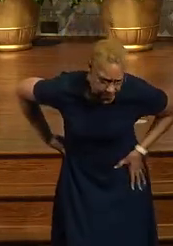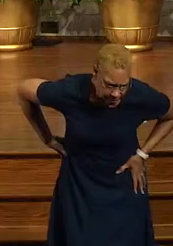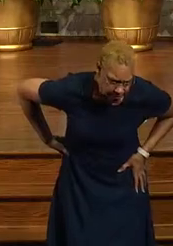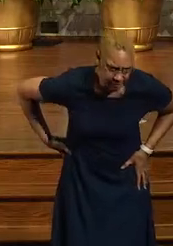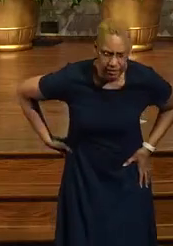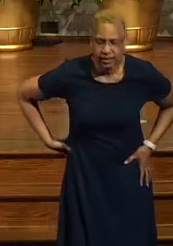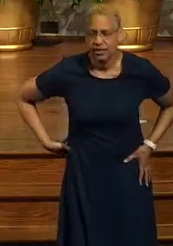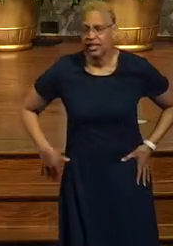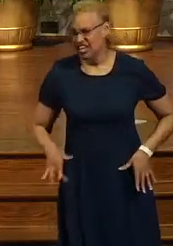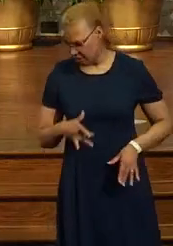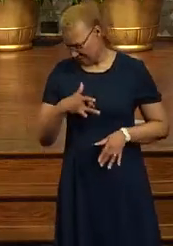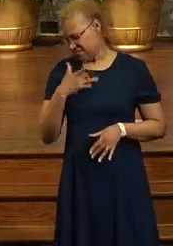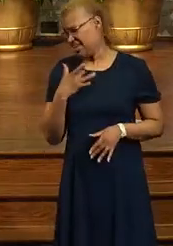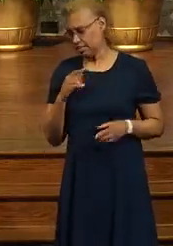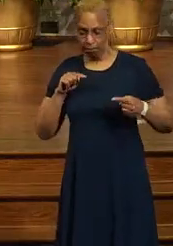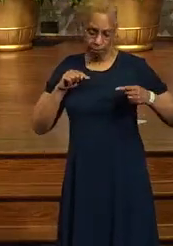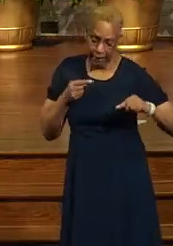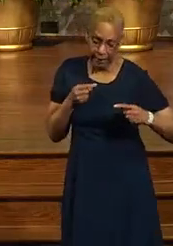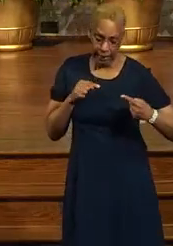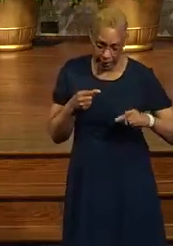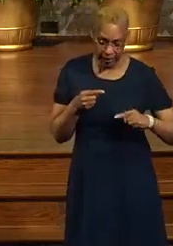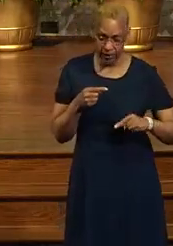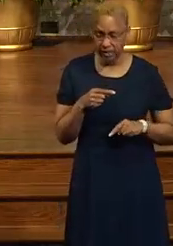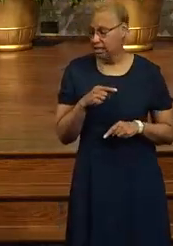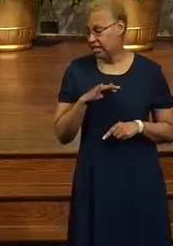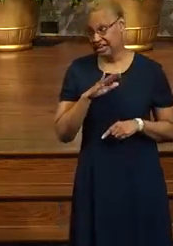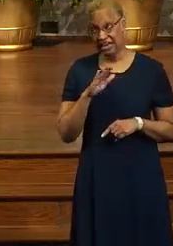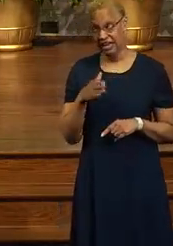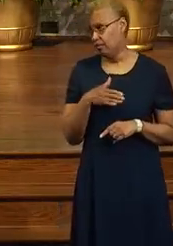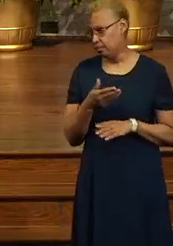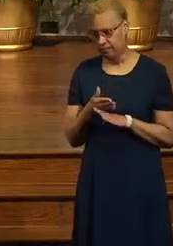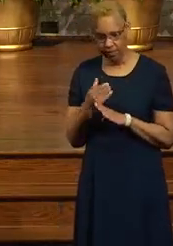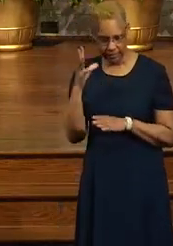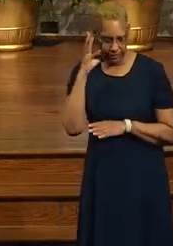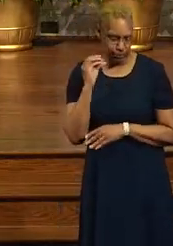And you felt a pain that you never felt before.